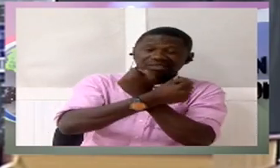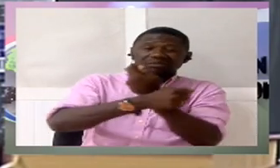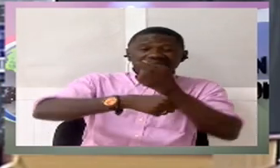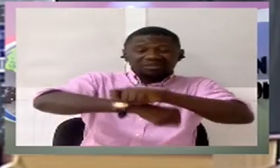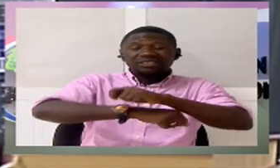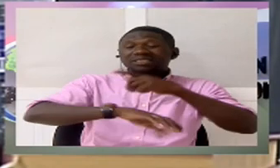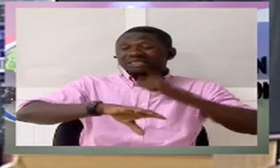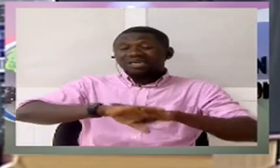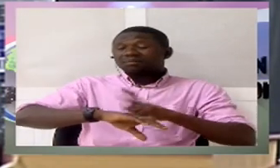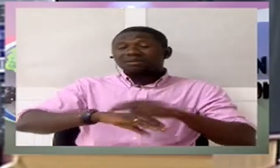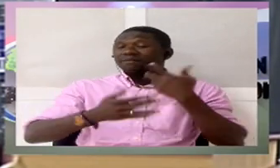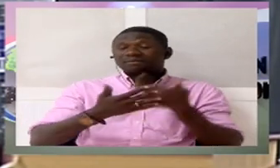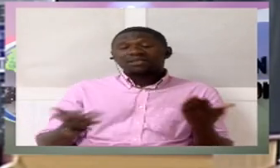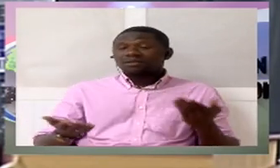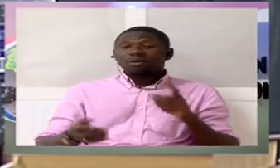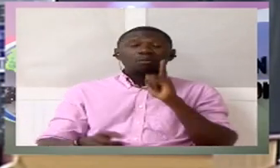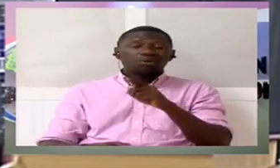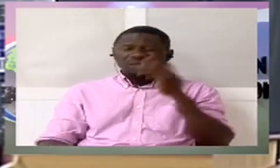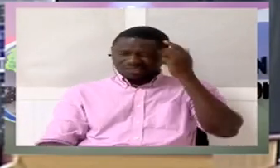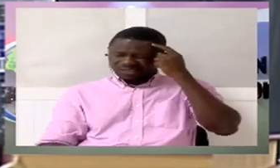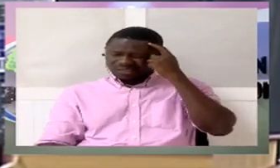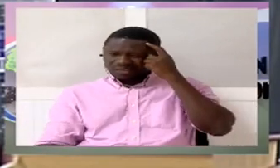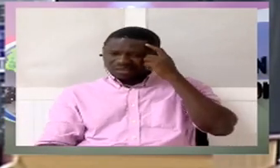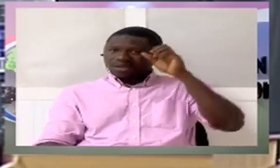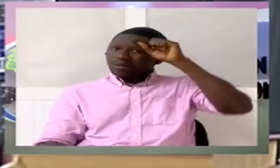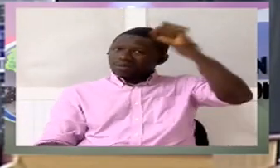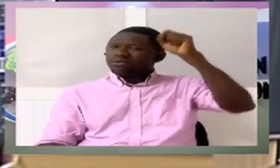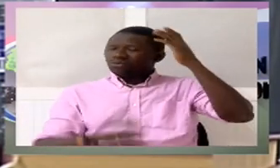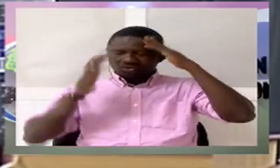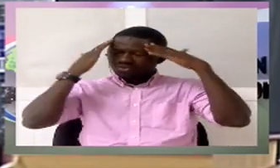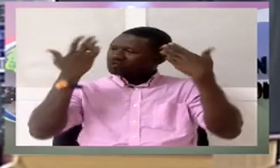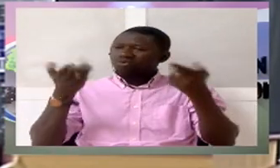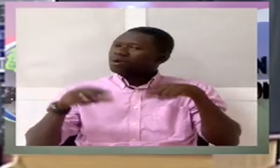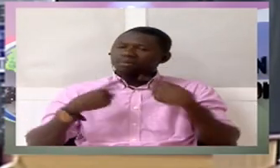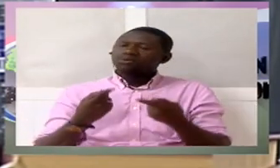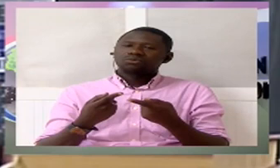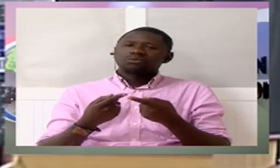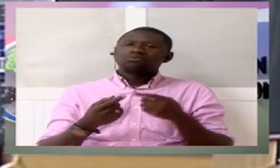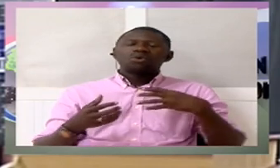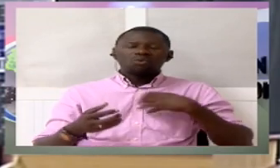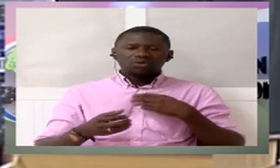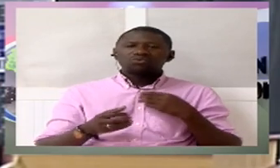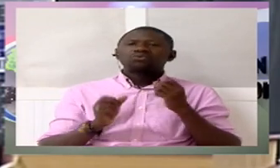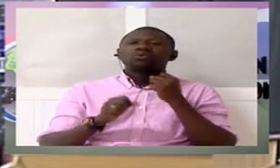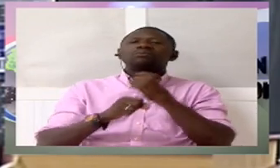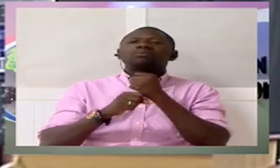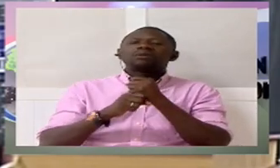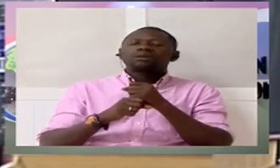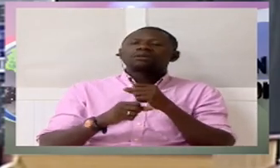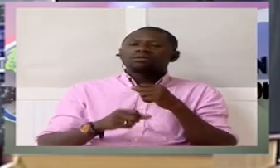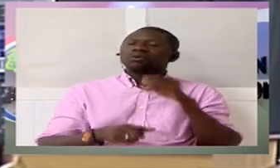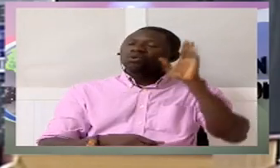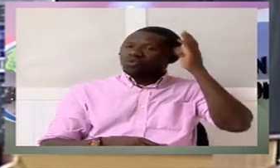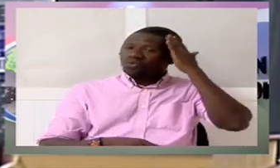term, present term, has expired, but the president wasn't aware. I want to make him aware of